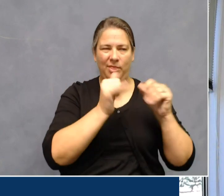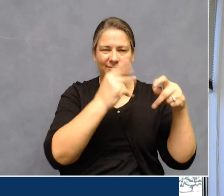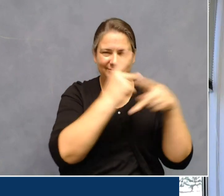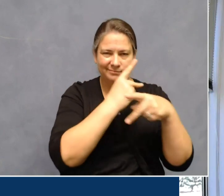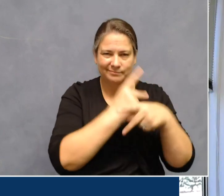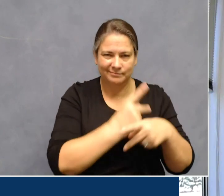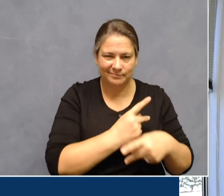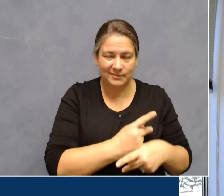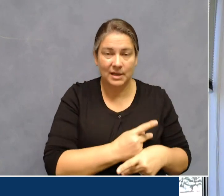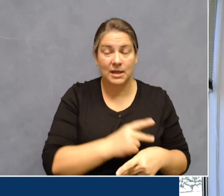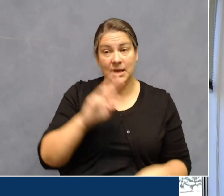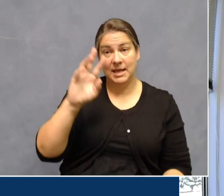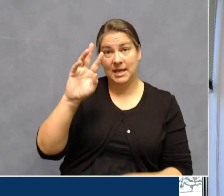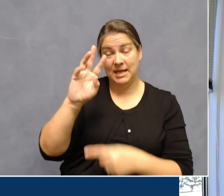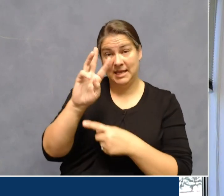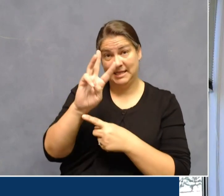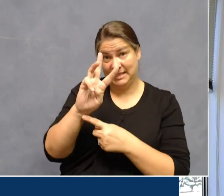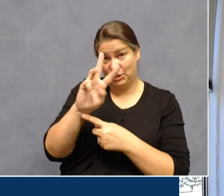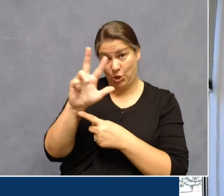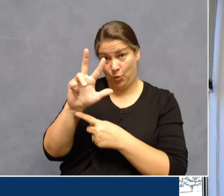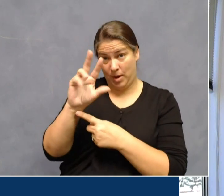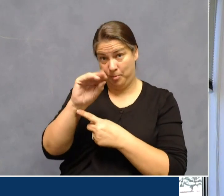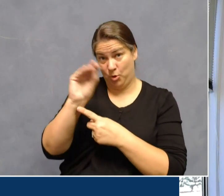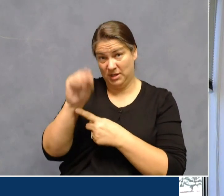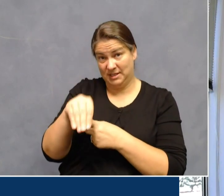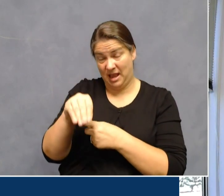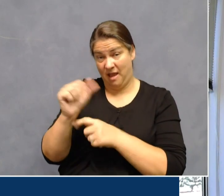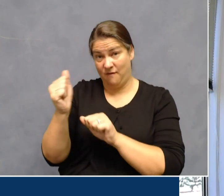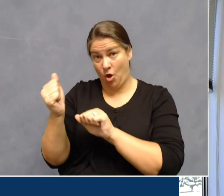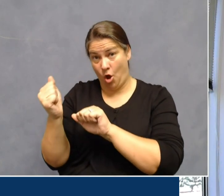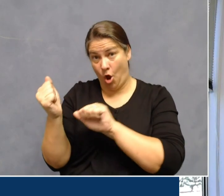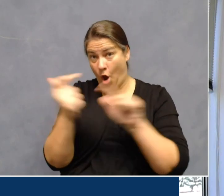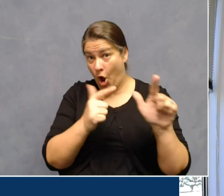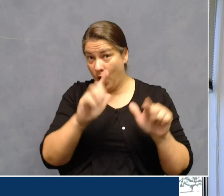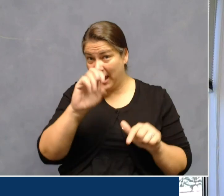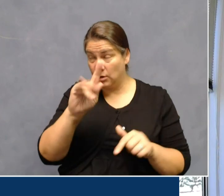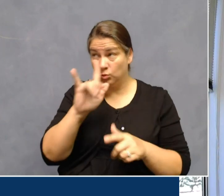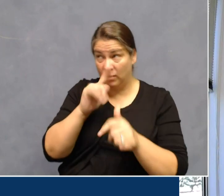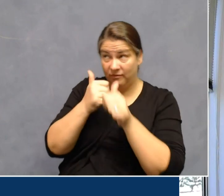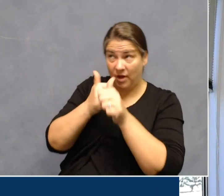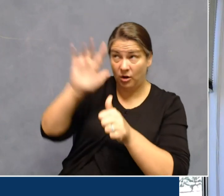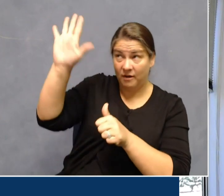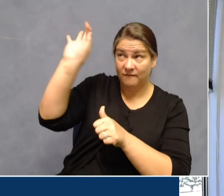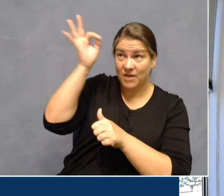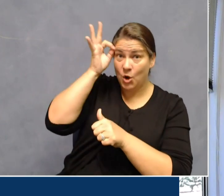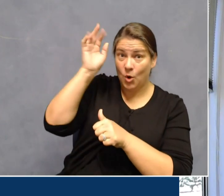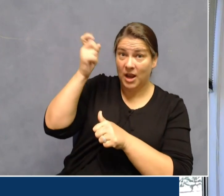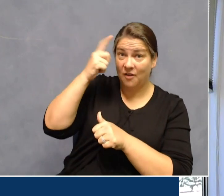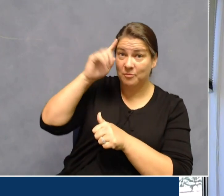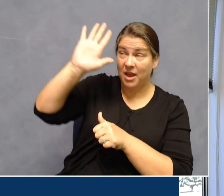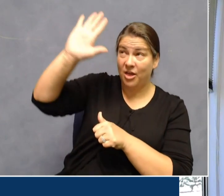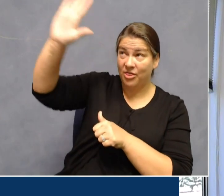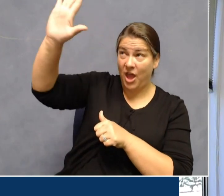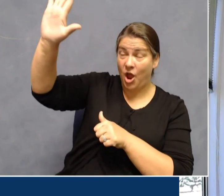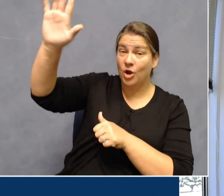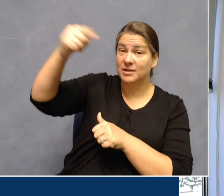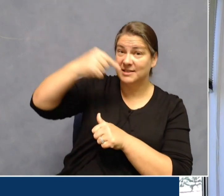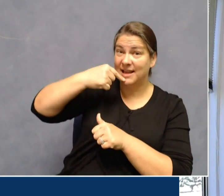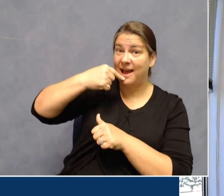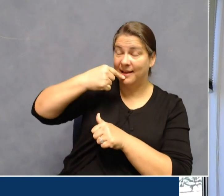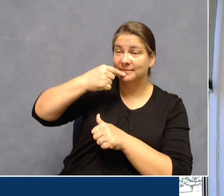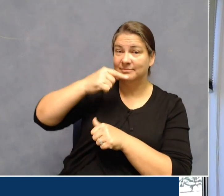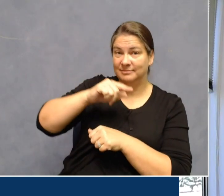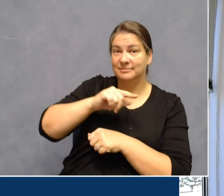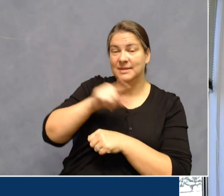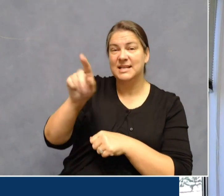63% of all counties in Kentucky, according to the federal government, have moderate or high levels of community transmission. That means they're